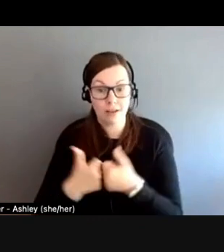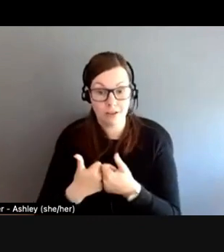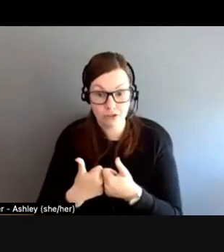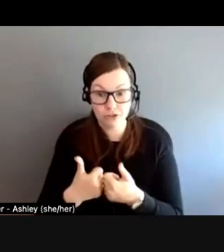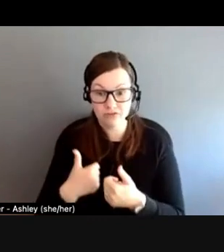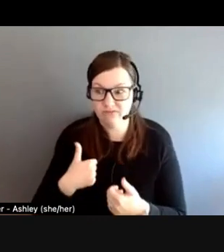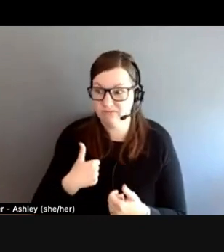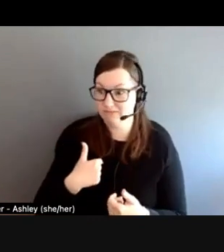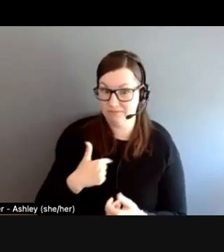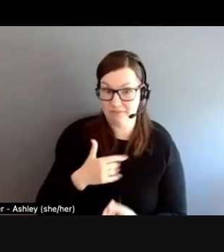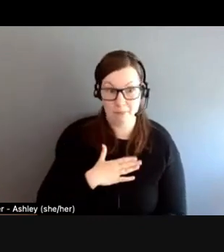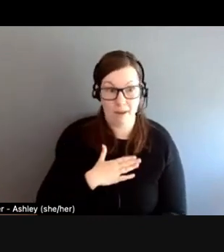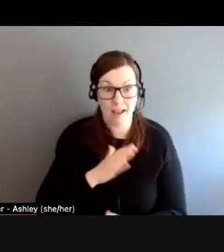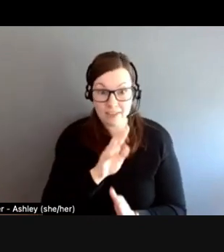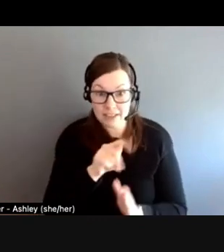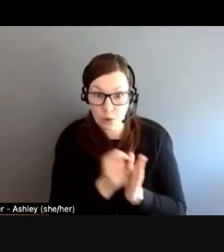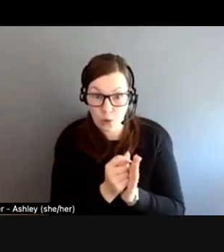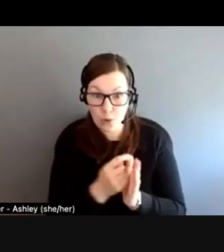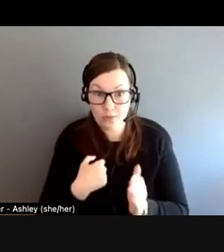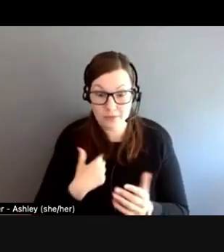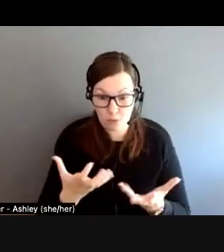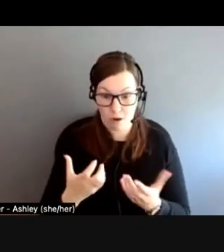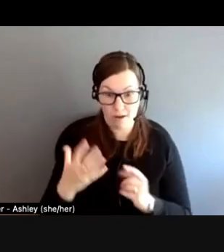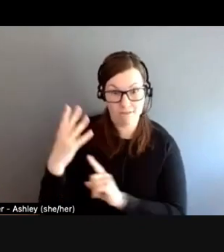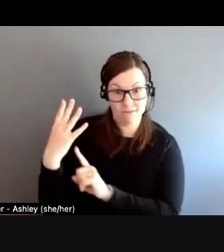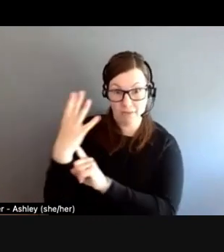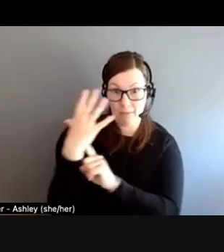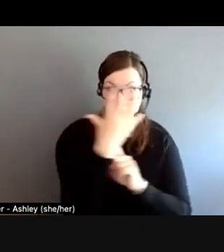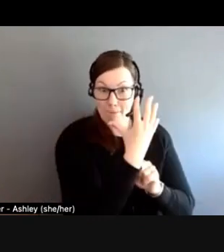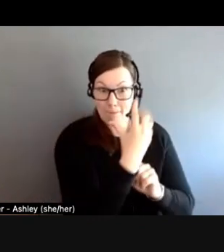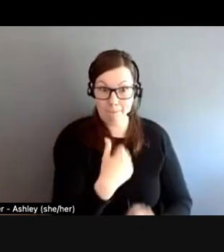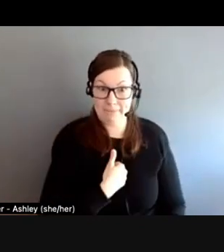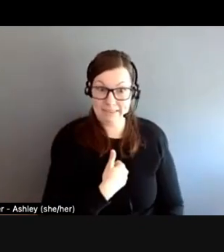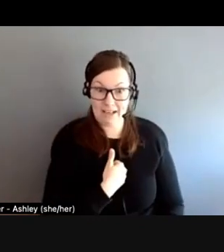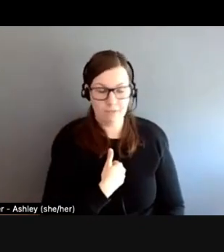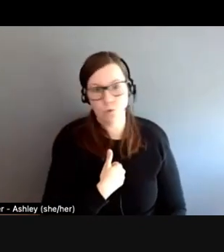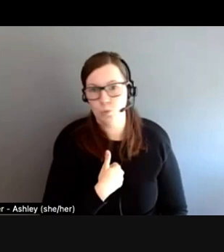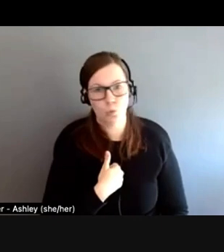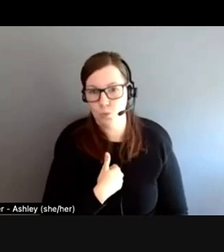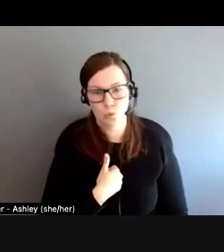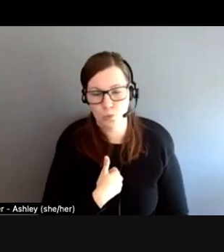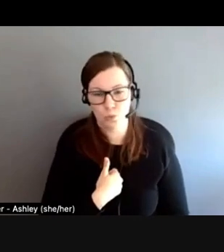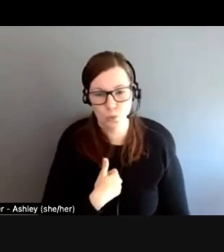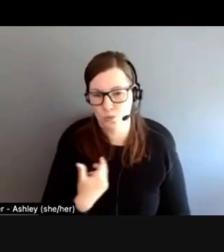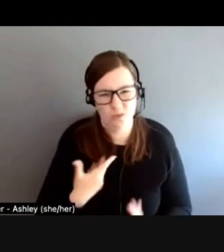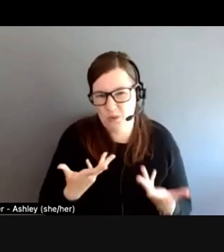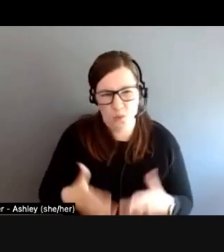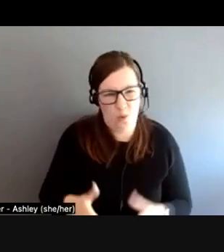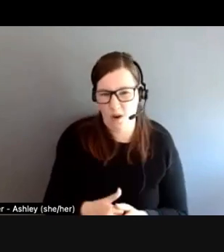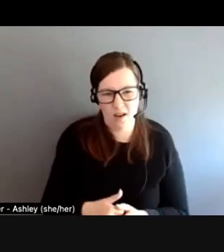video. I am very conscious about my ethnicity,